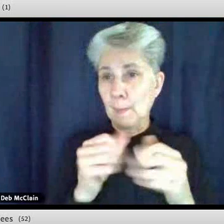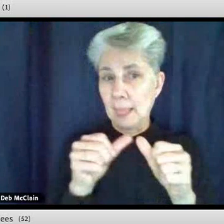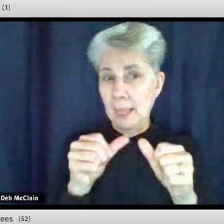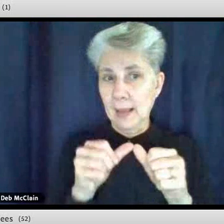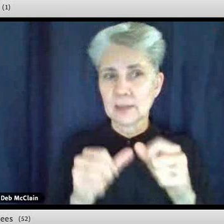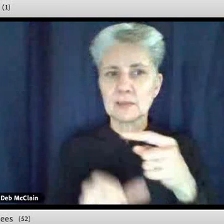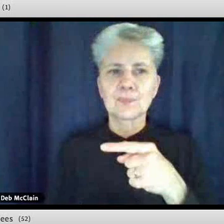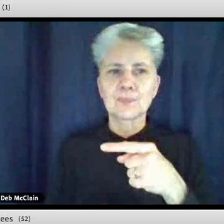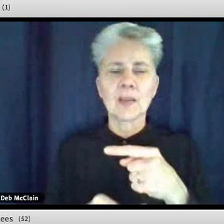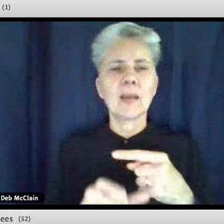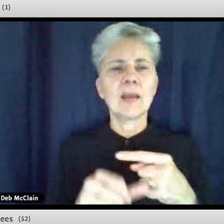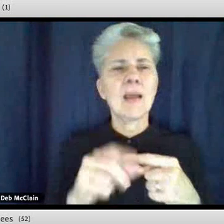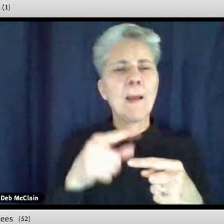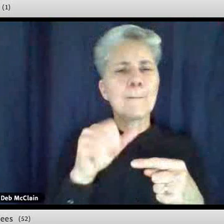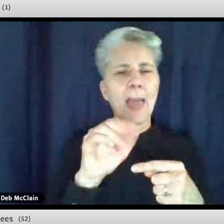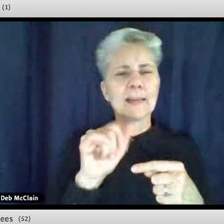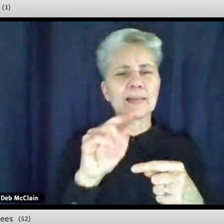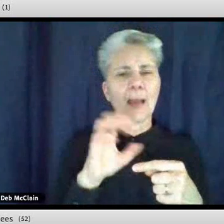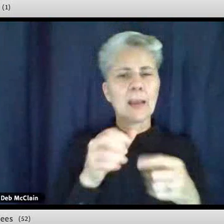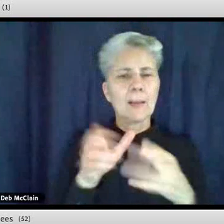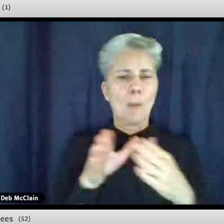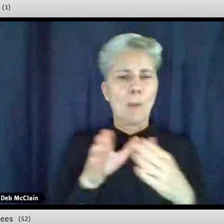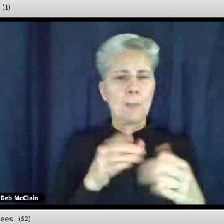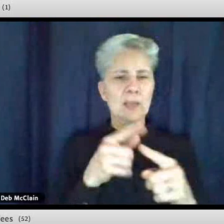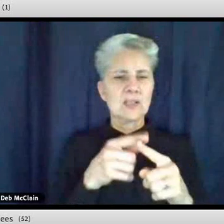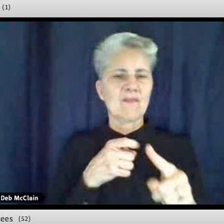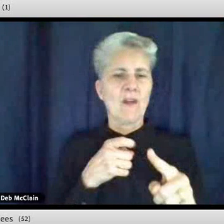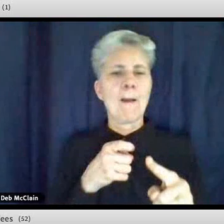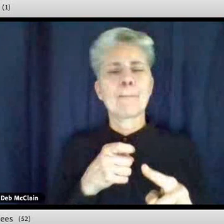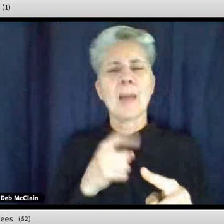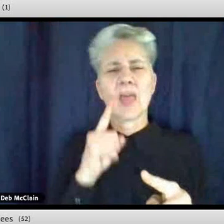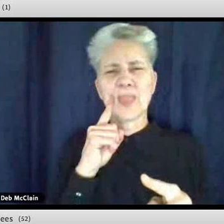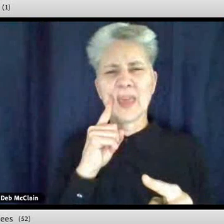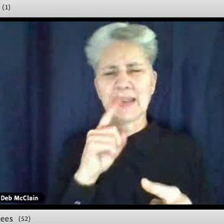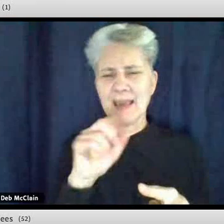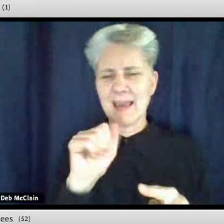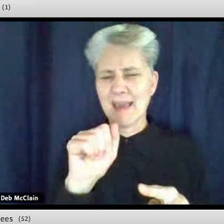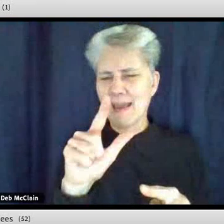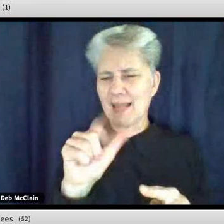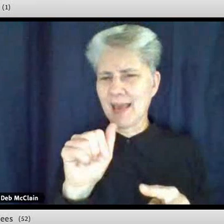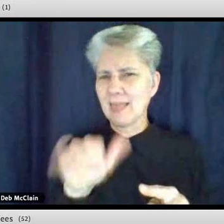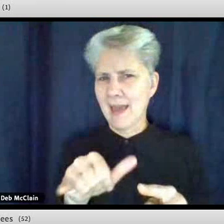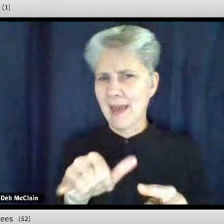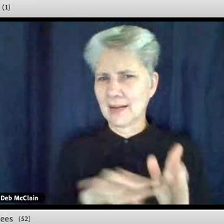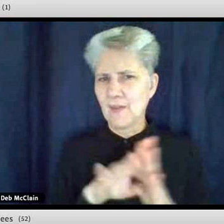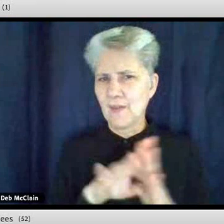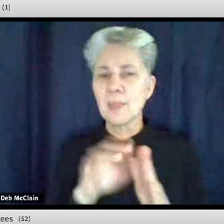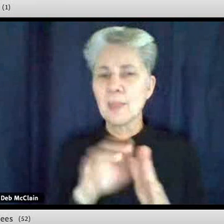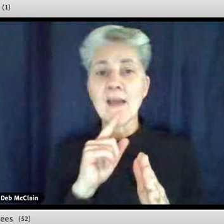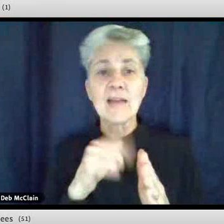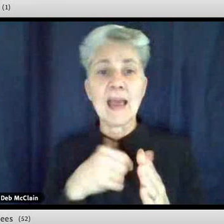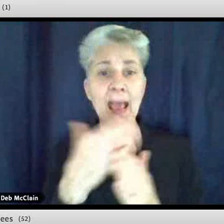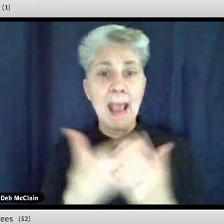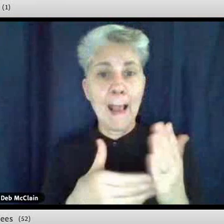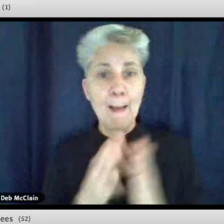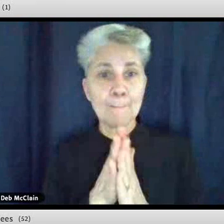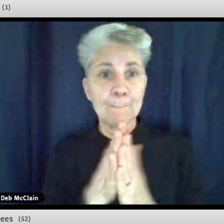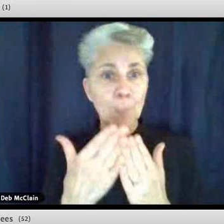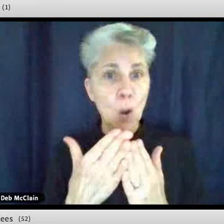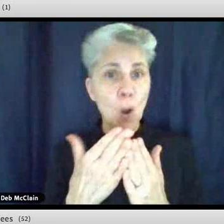one. There is the pandemic preparedness from I believe it's the ALA. They've got a